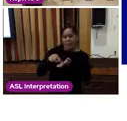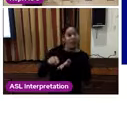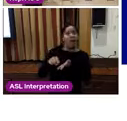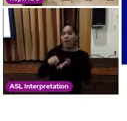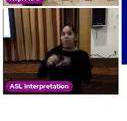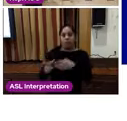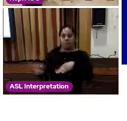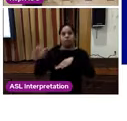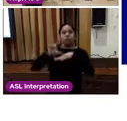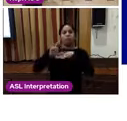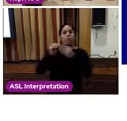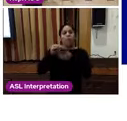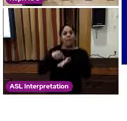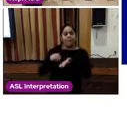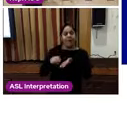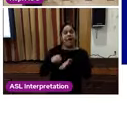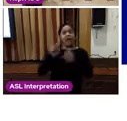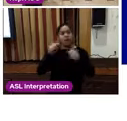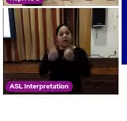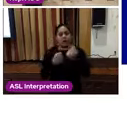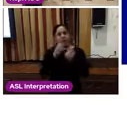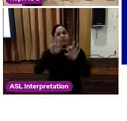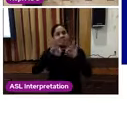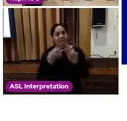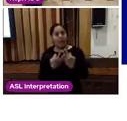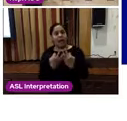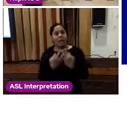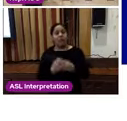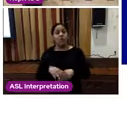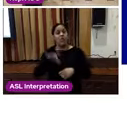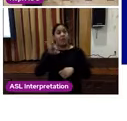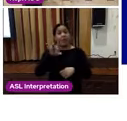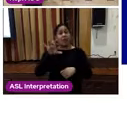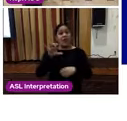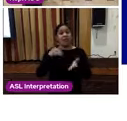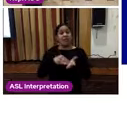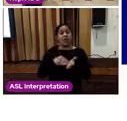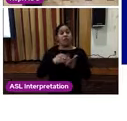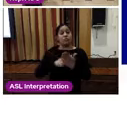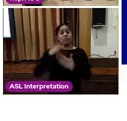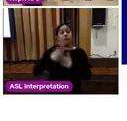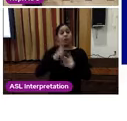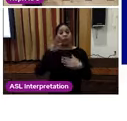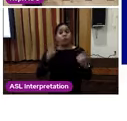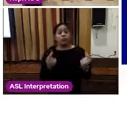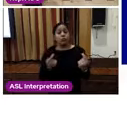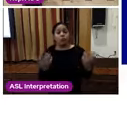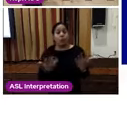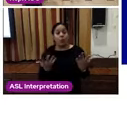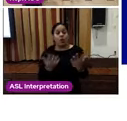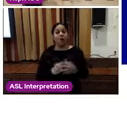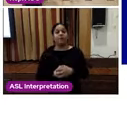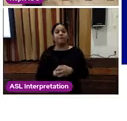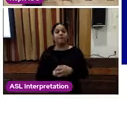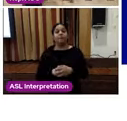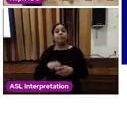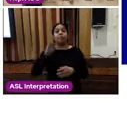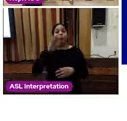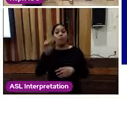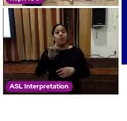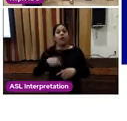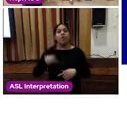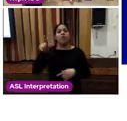your family and your life. And so what this $800,000 project is going to do is that it's going to be based in Bronx